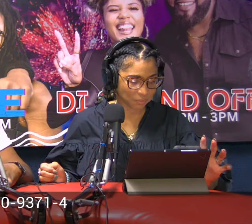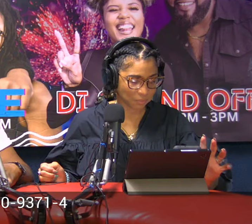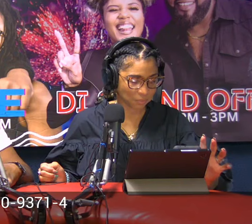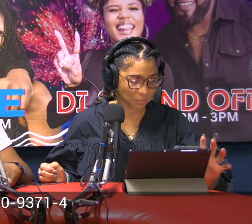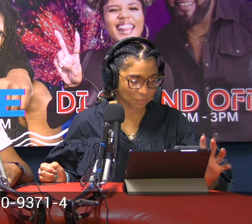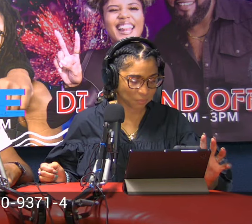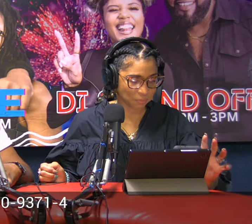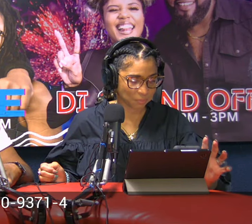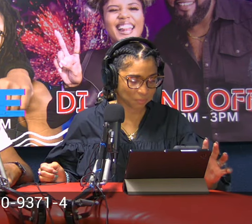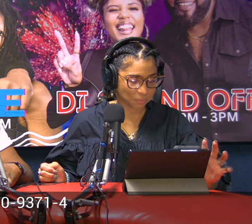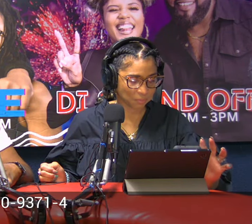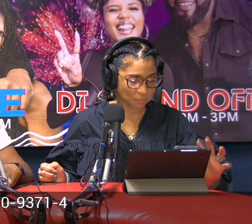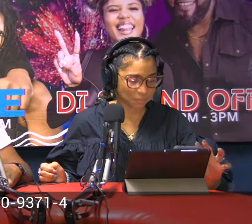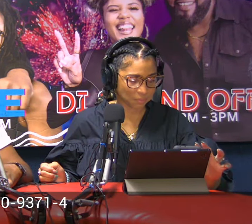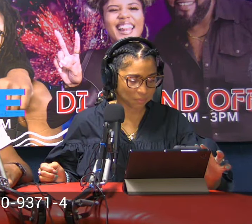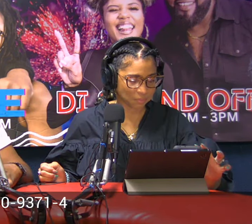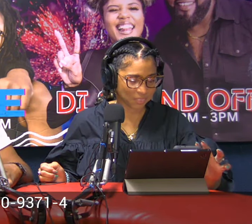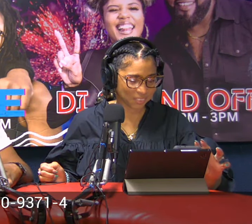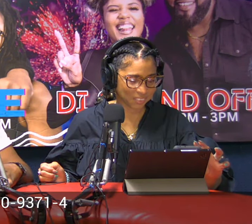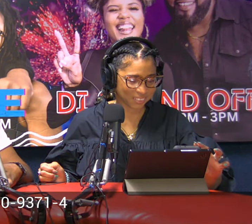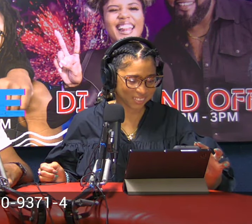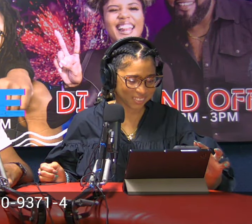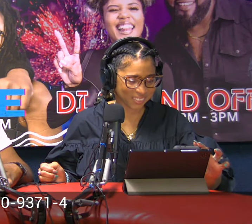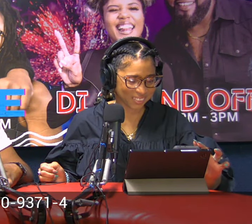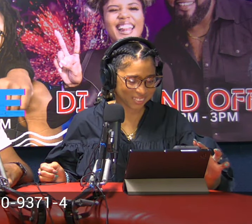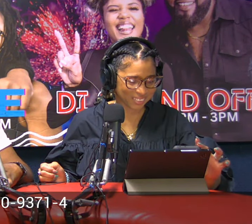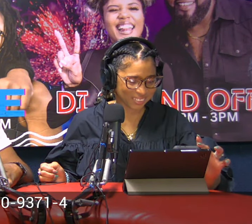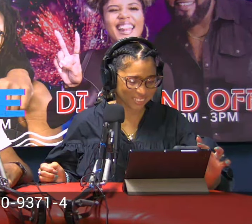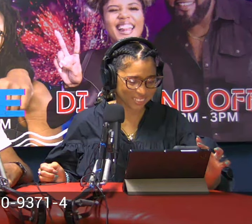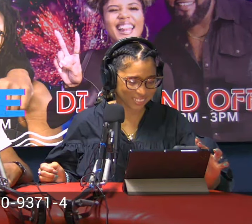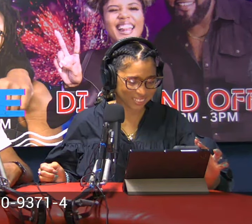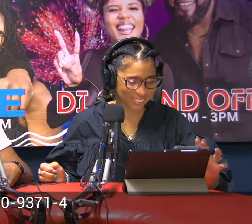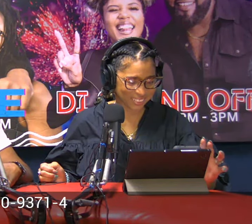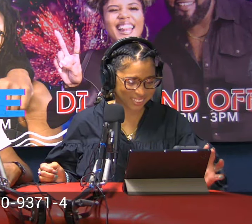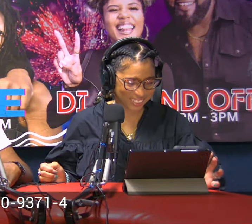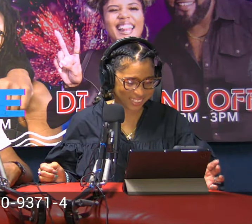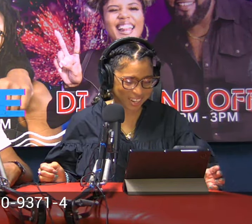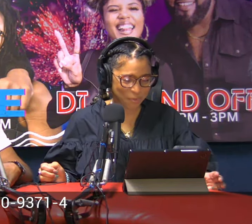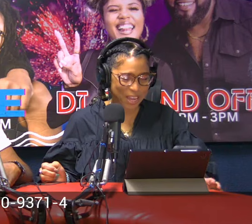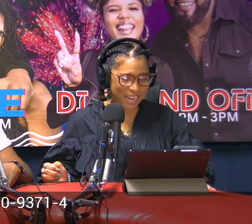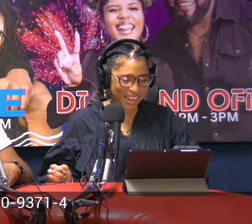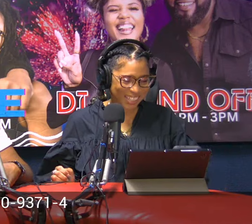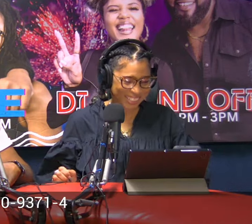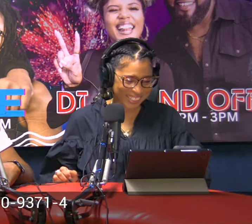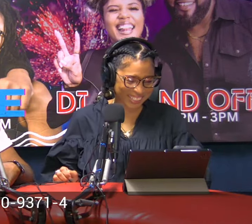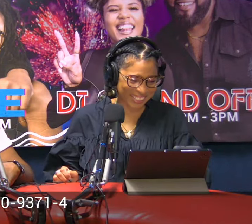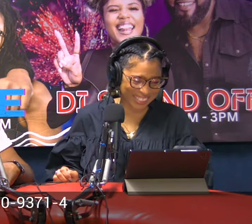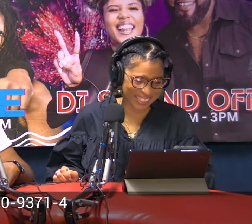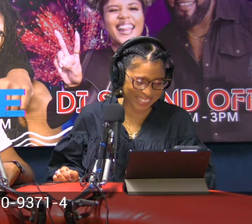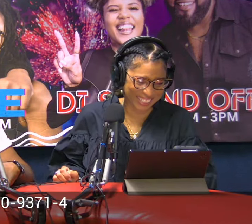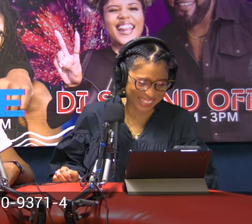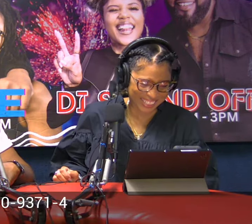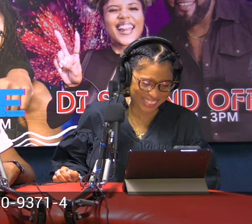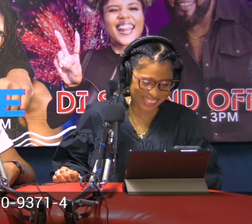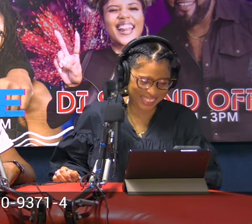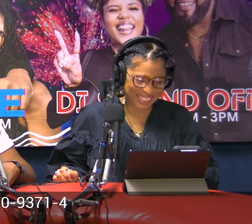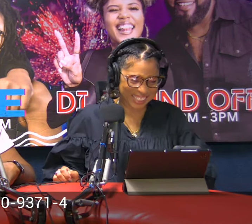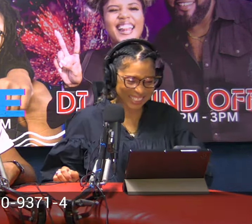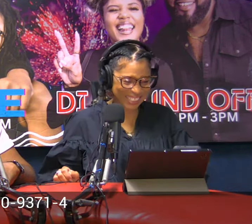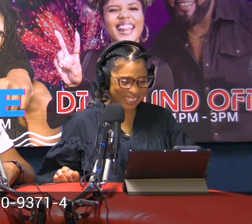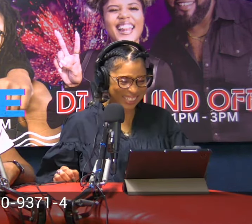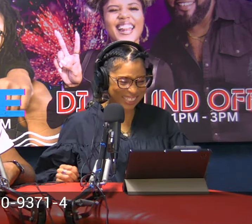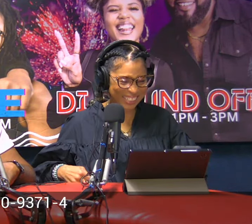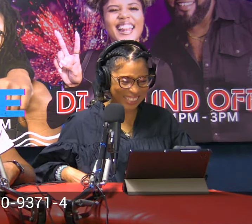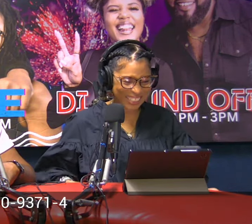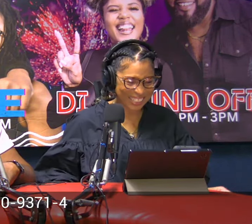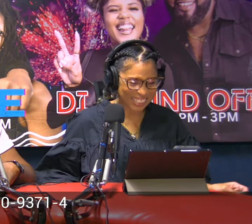Time for a new look. And high time to get serious about protecting our home and investment. It's time to choose BH Paints with over